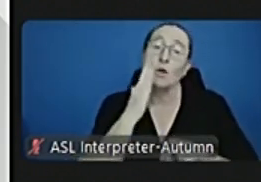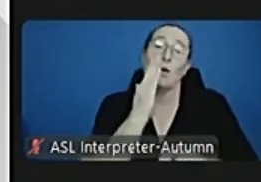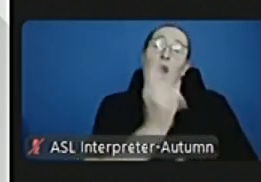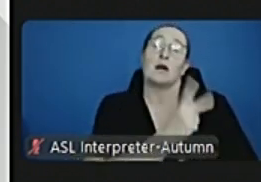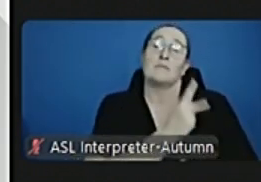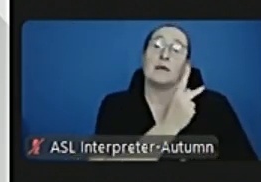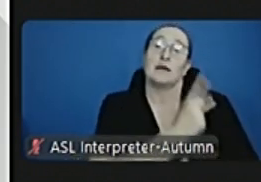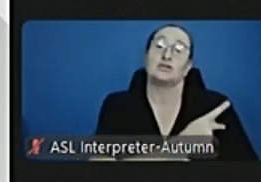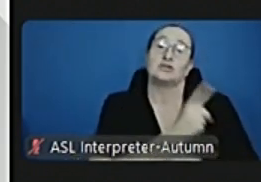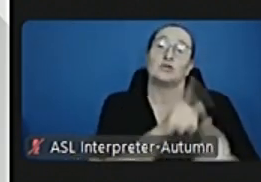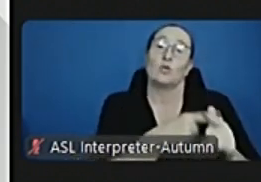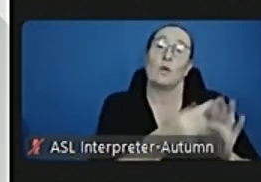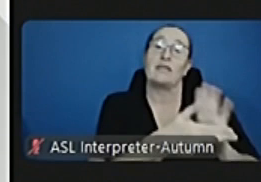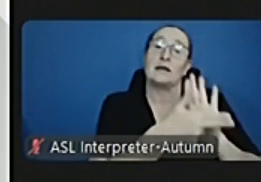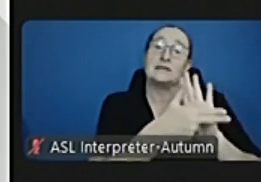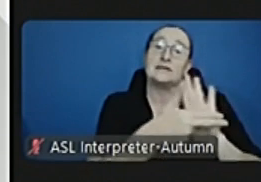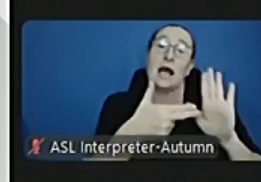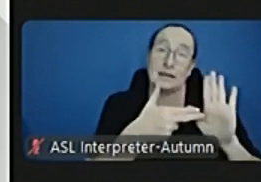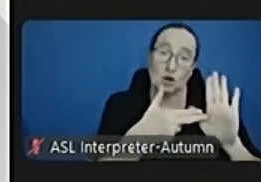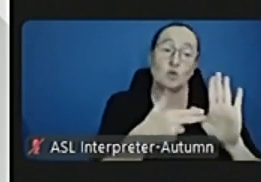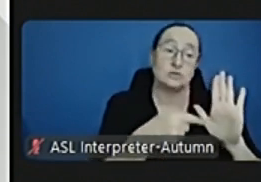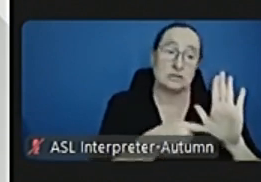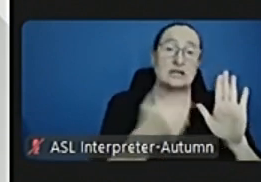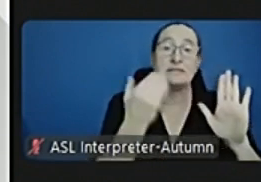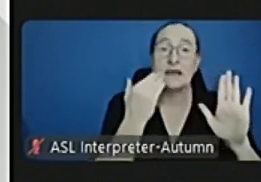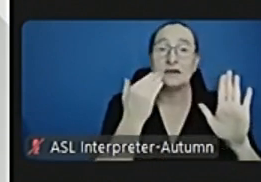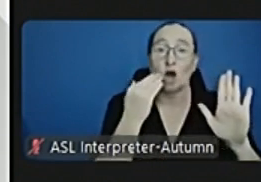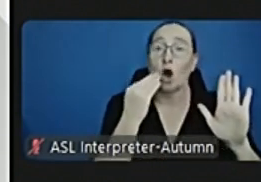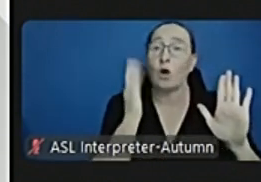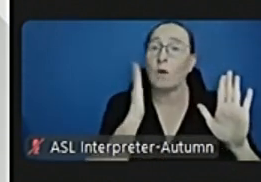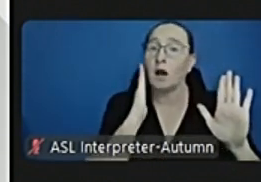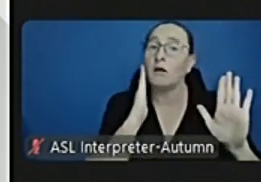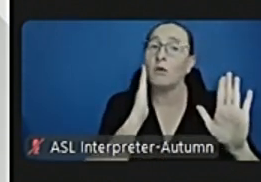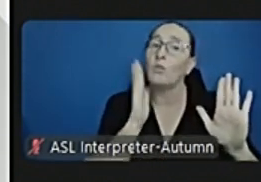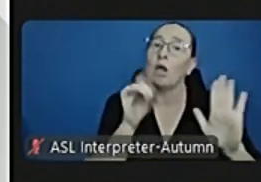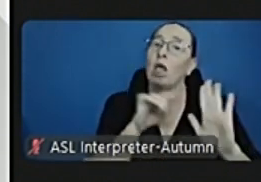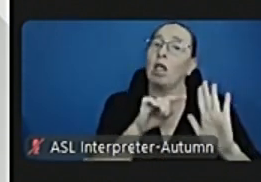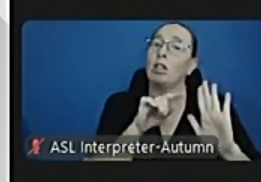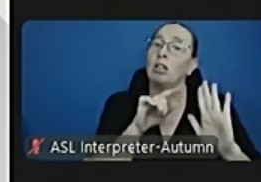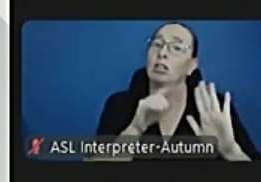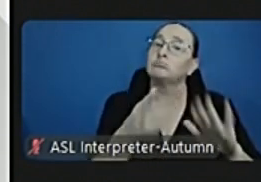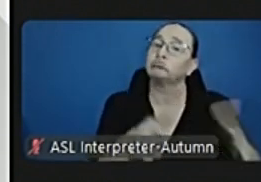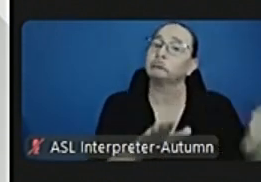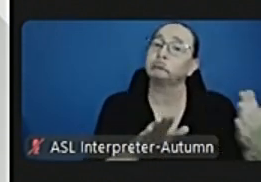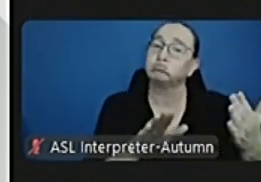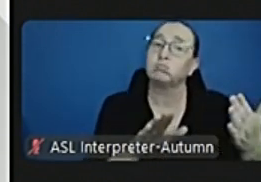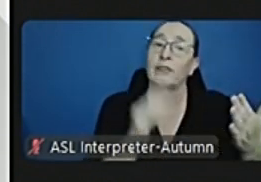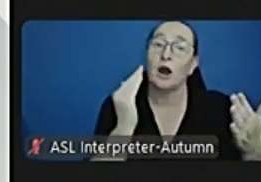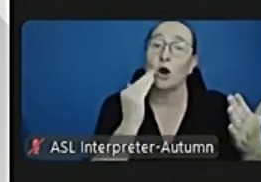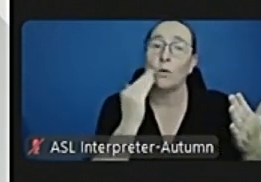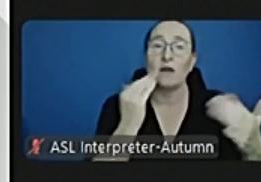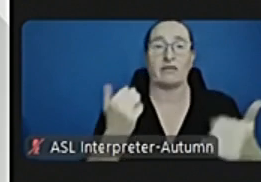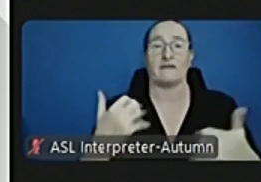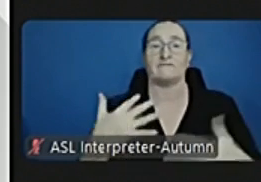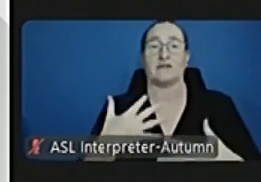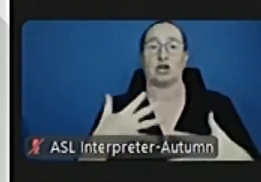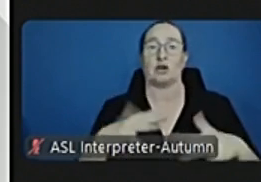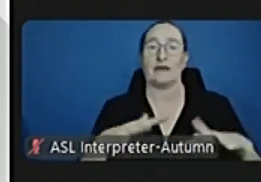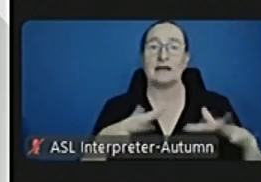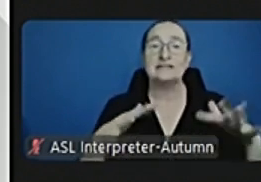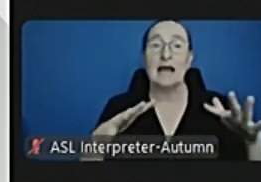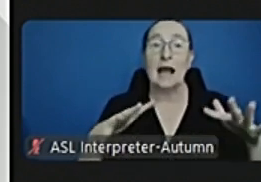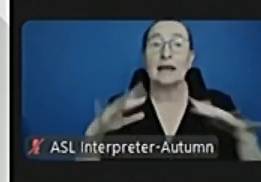the diagnosis that they know is terminal and they're aware of it, the fear and the anxiety that goes with